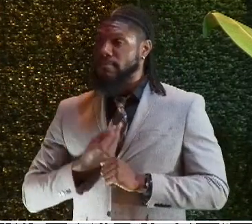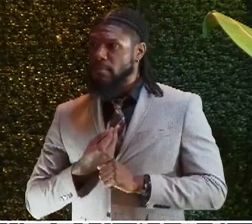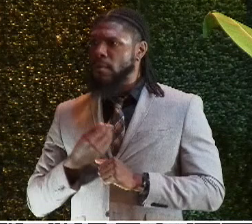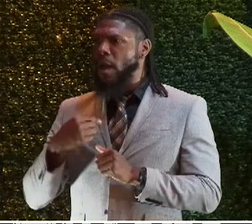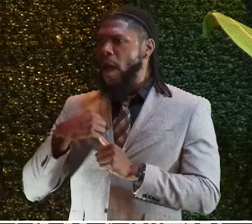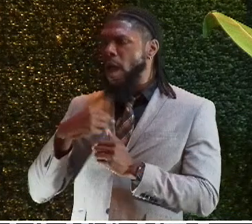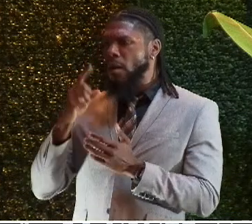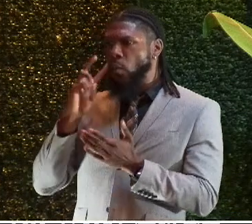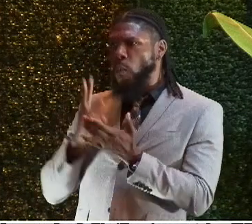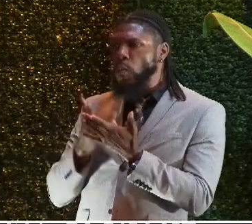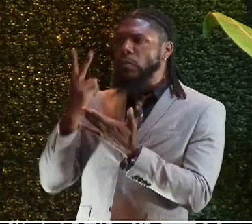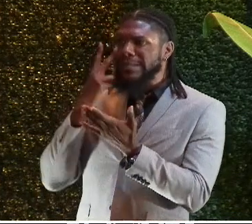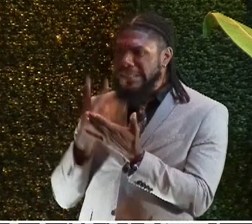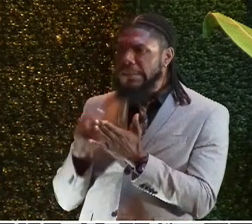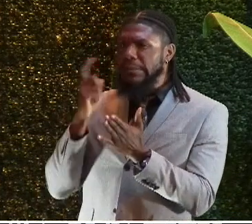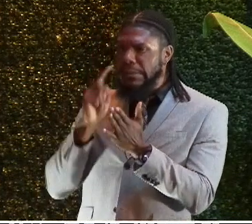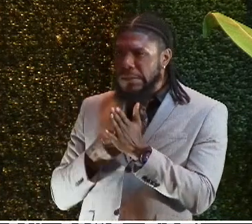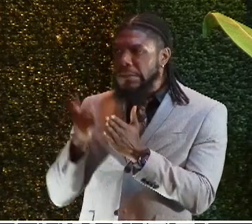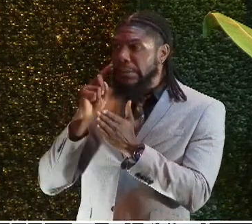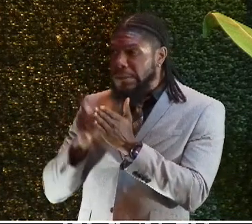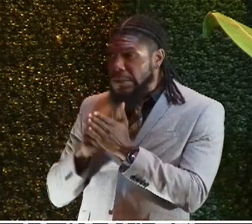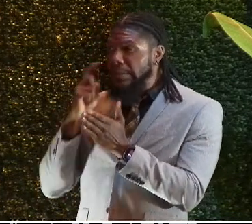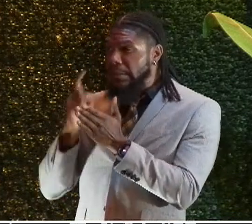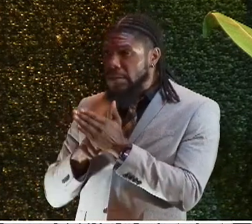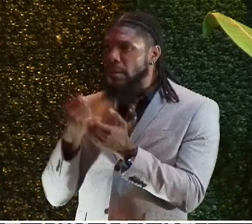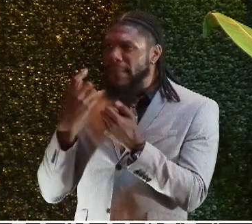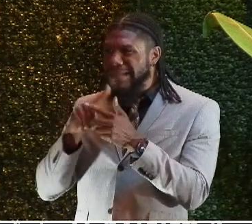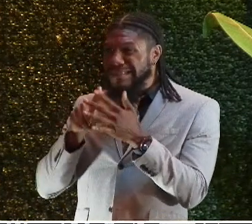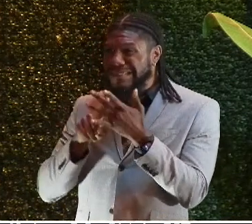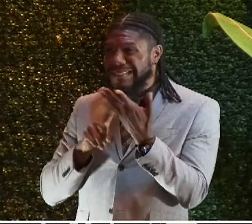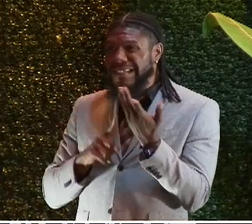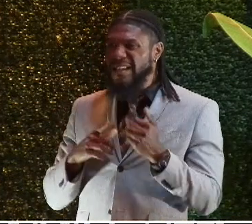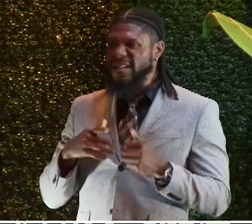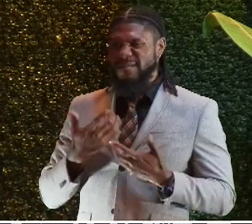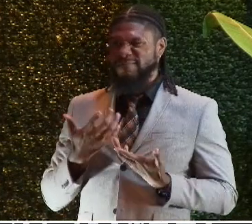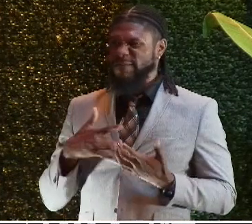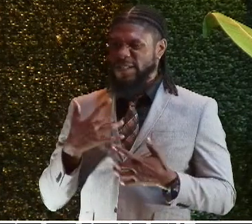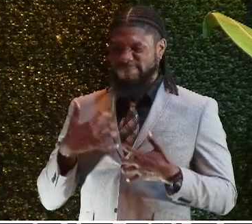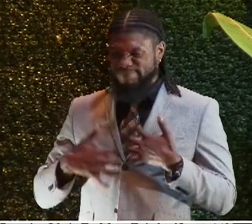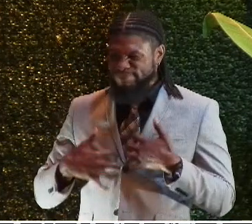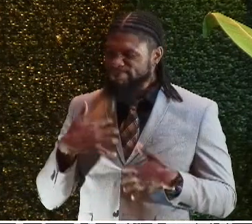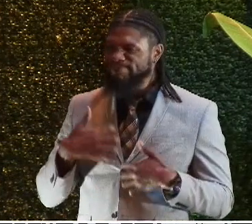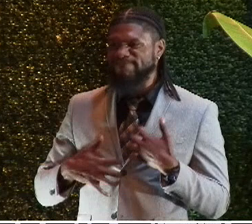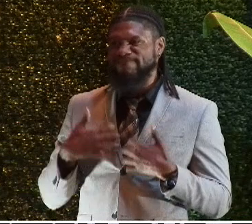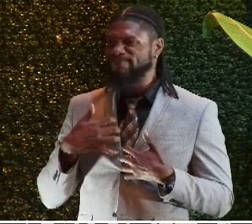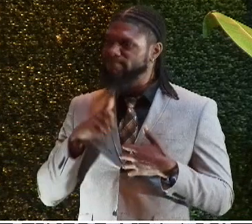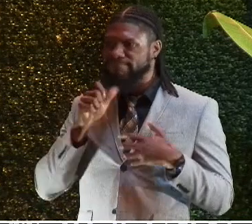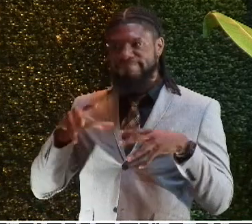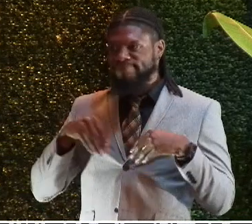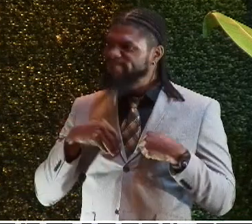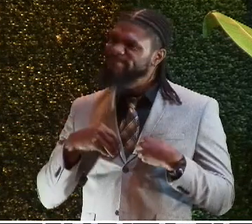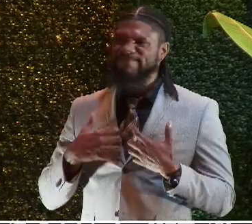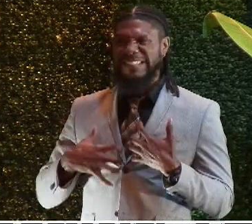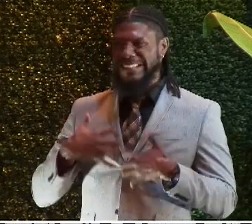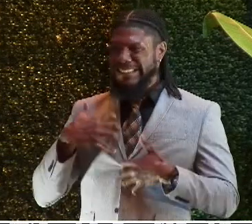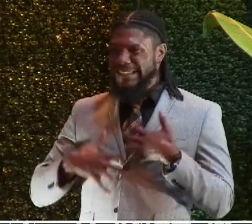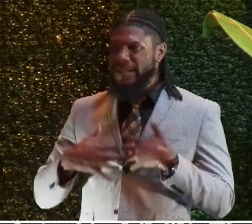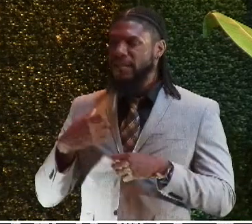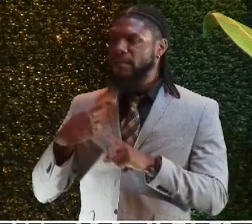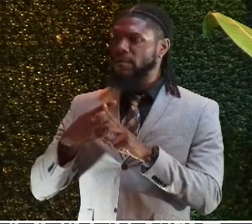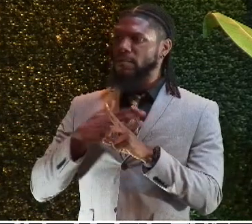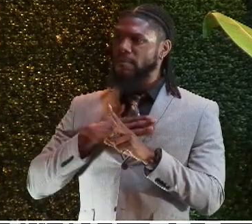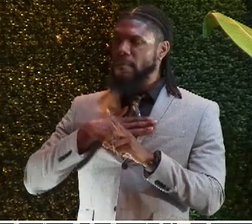witnessing a lot of this, and it just doesn't sit right with me. It doesn't sit right. And as my brothers are being groomed